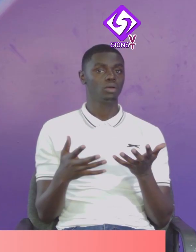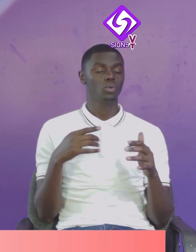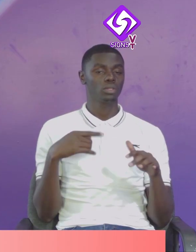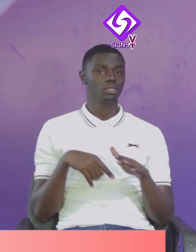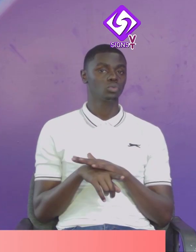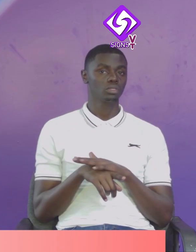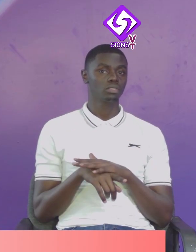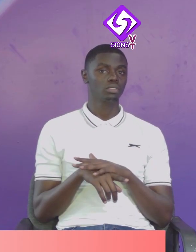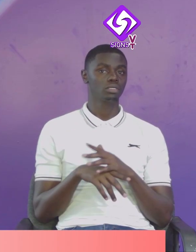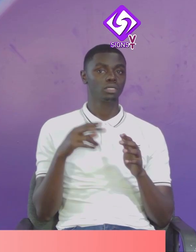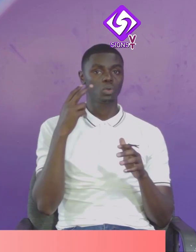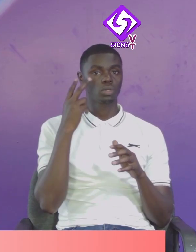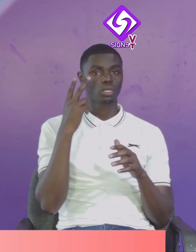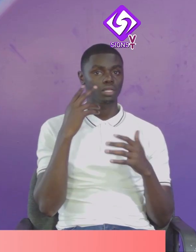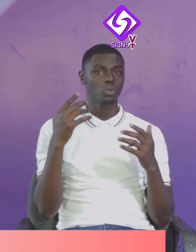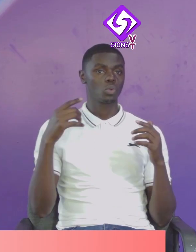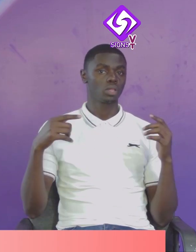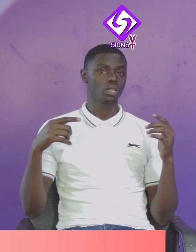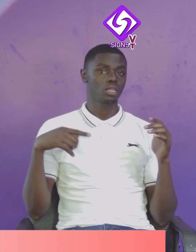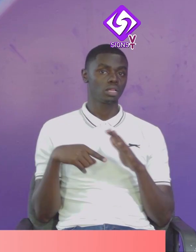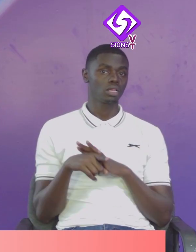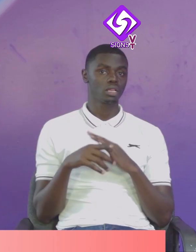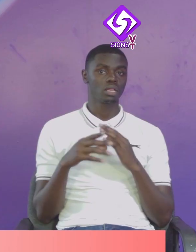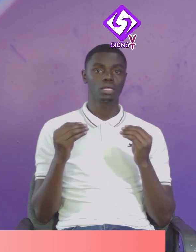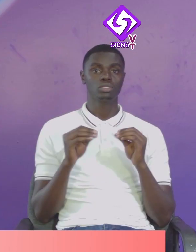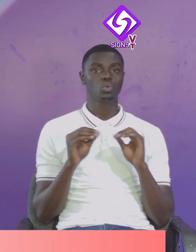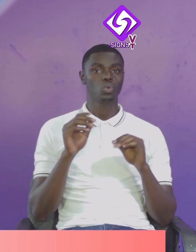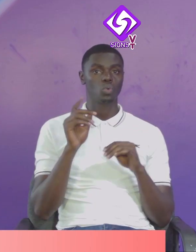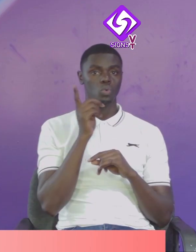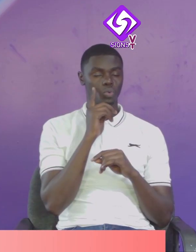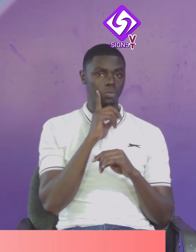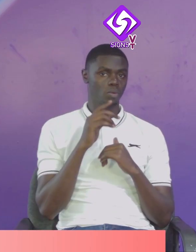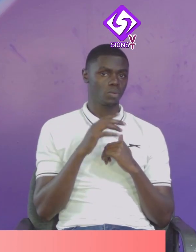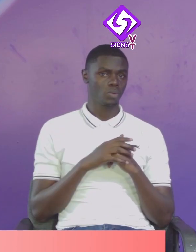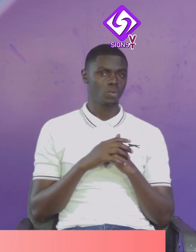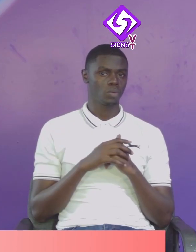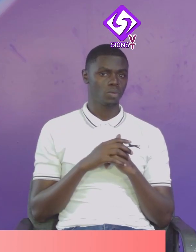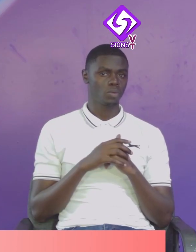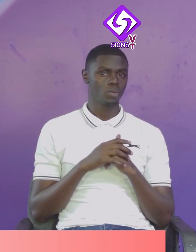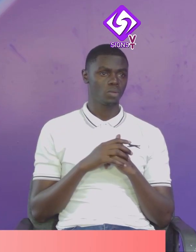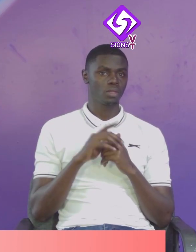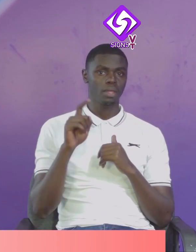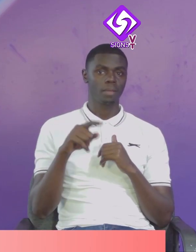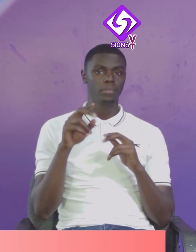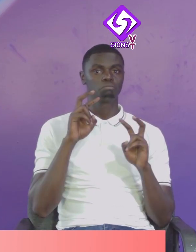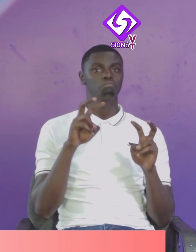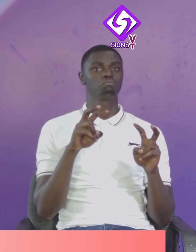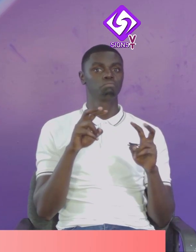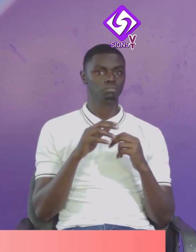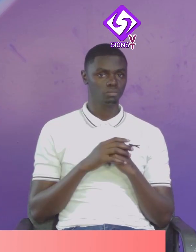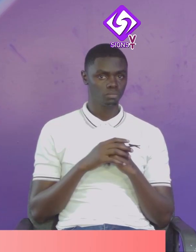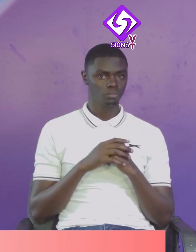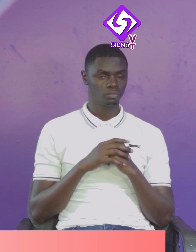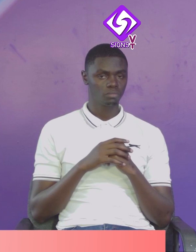score. He's looking how to stop them. And it may not be easy tomorrow at 10 p.m. and this one I have to watch also. Right. And knowing